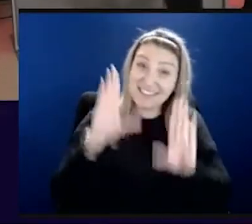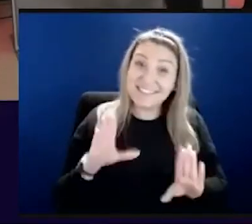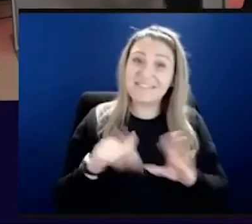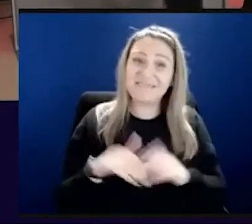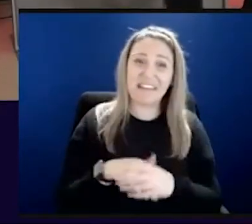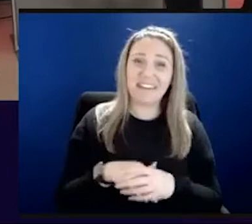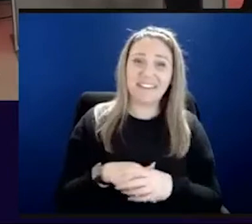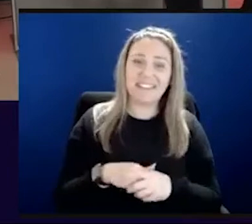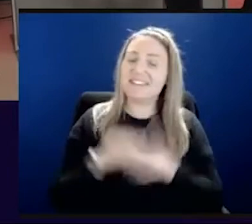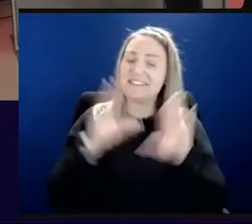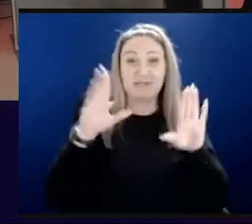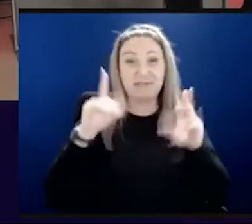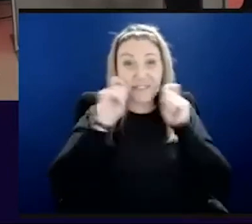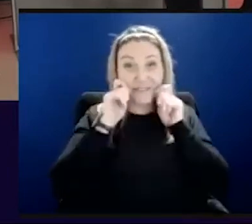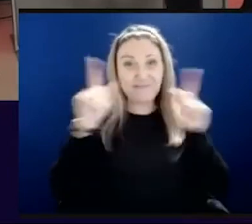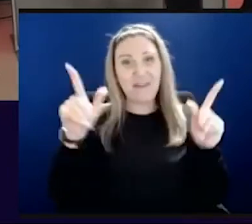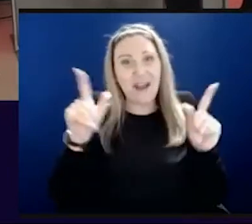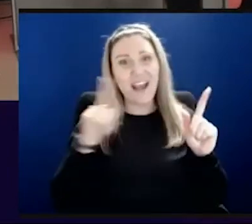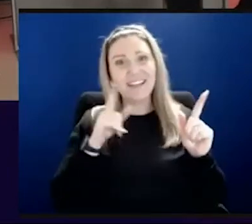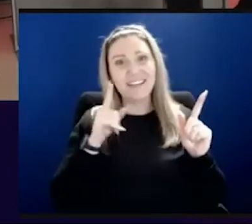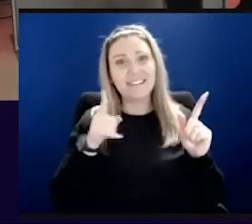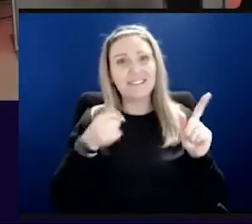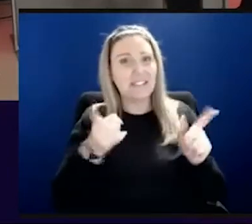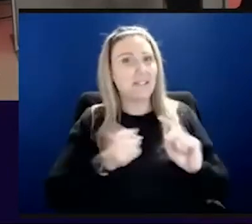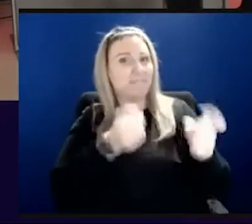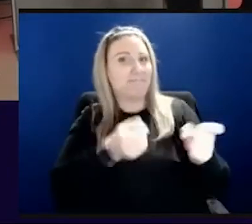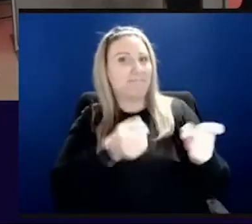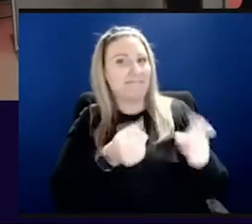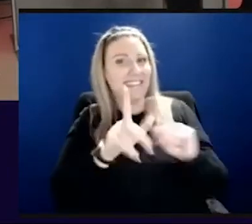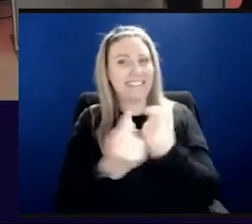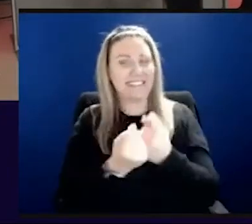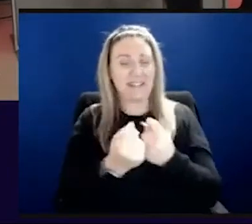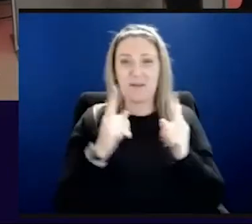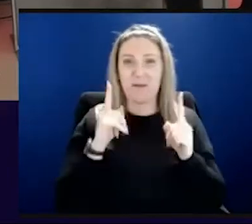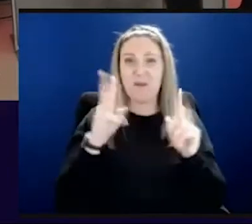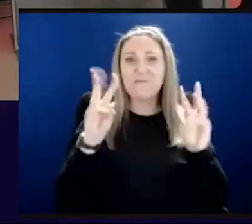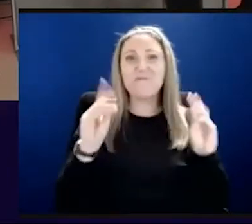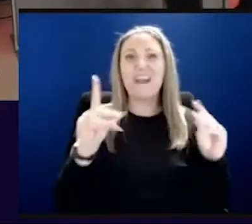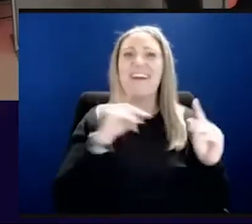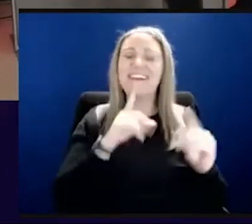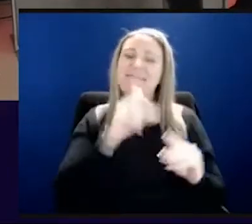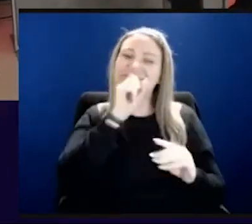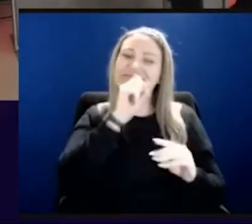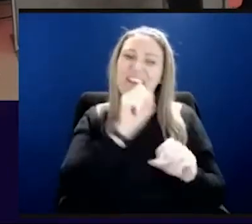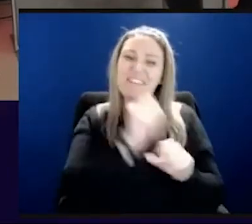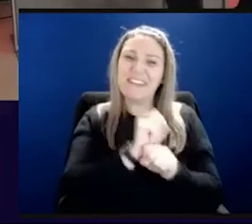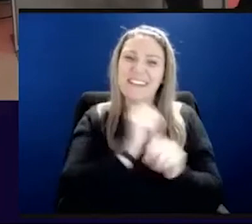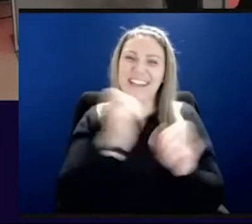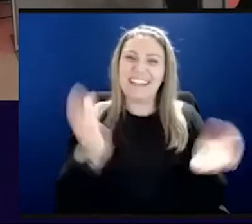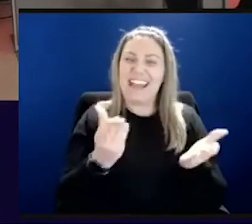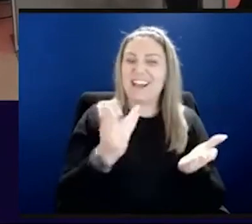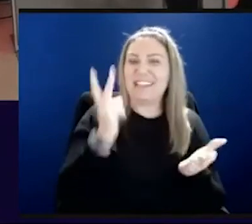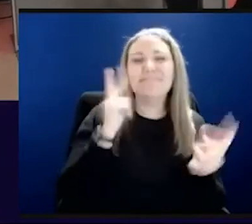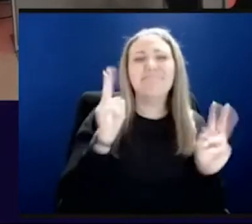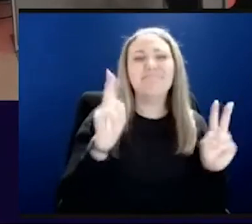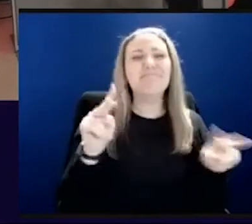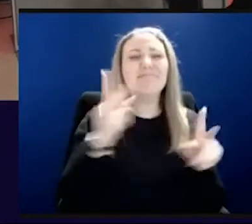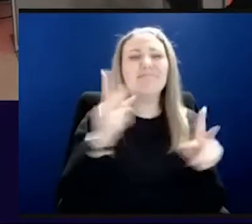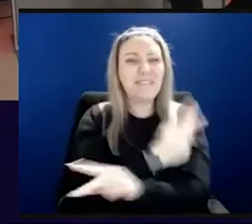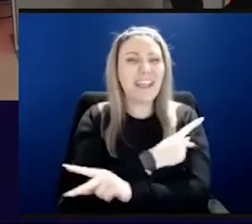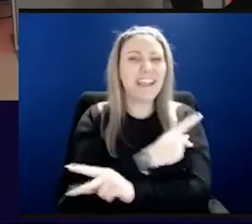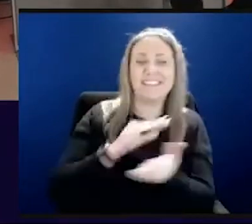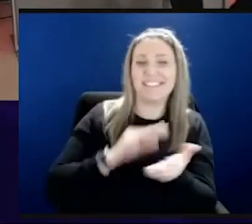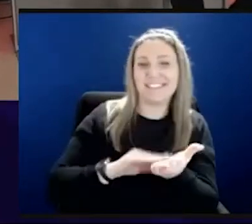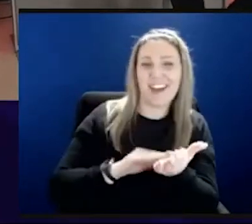surprise that he gave the team. Wow, that's why I love working here and getting to see the patients and the doctors. And